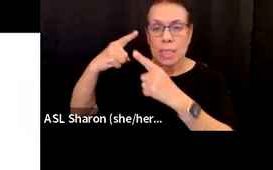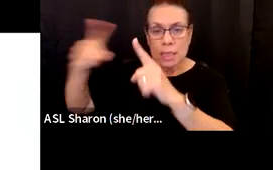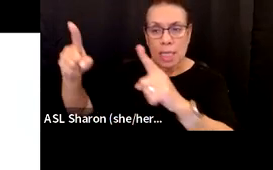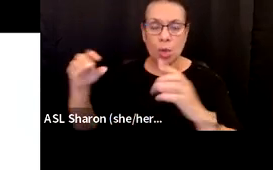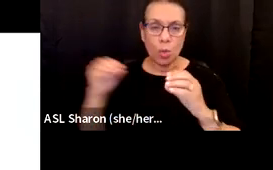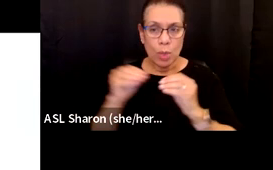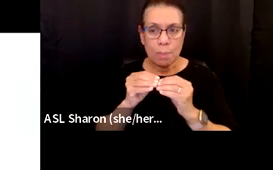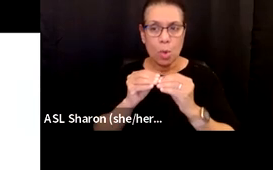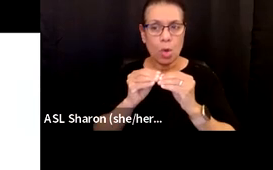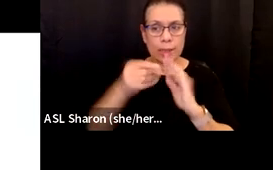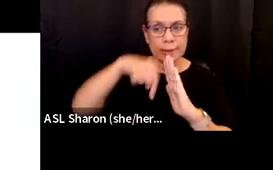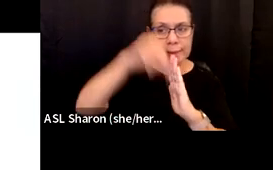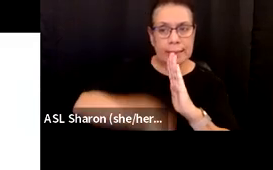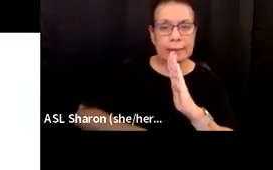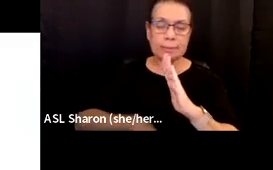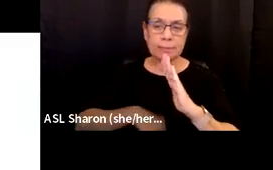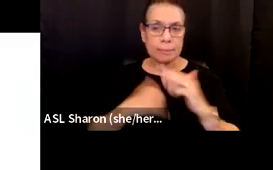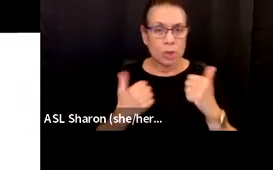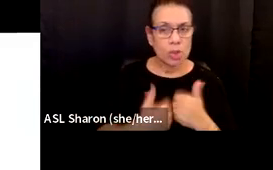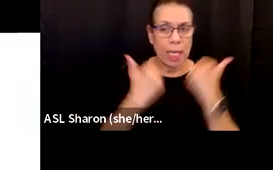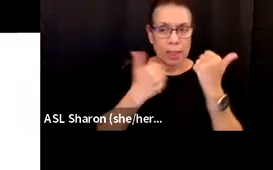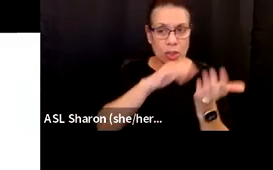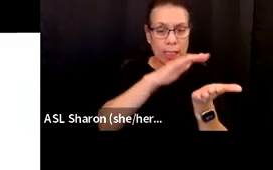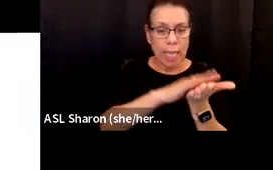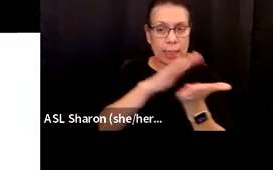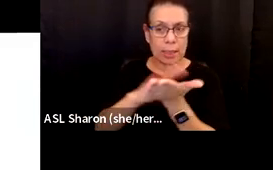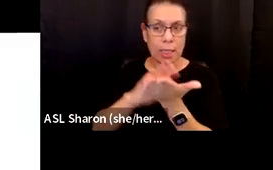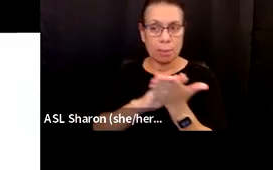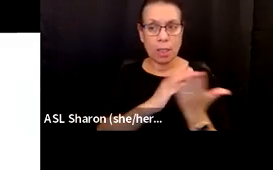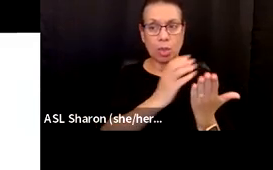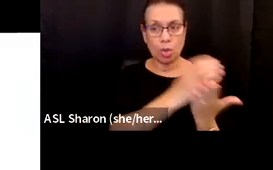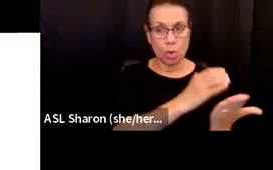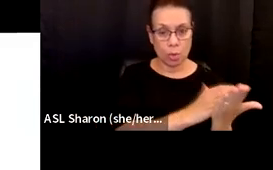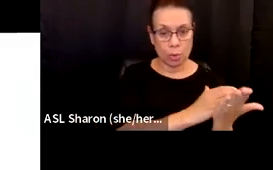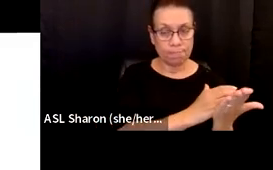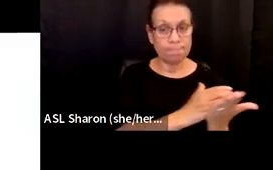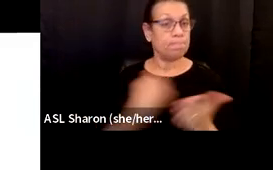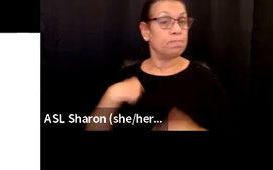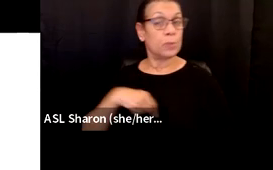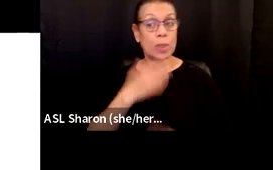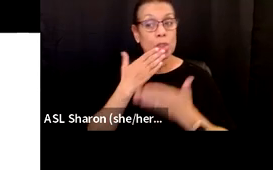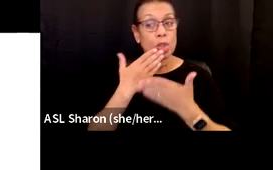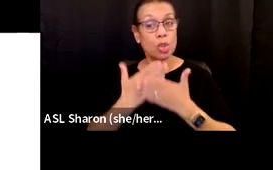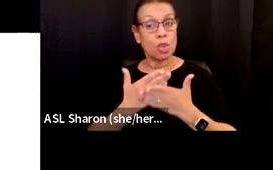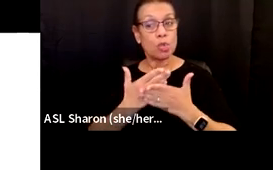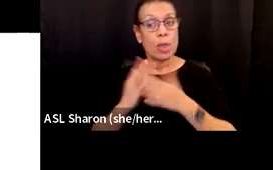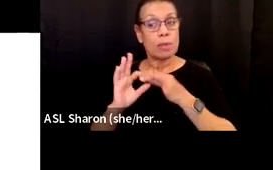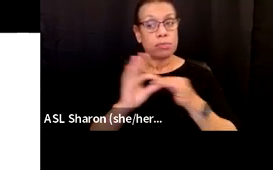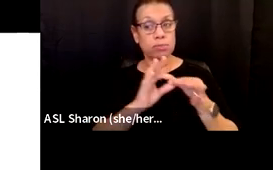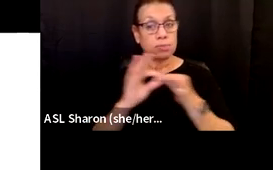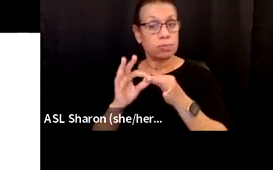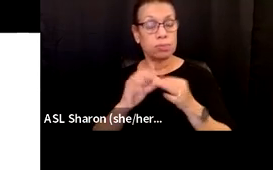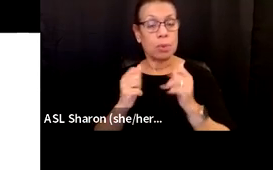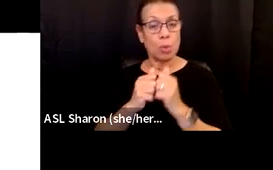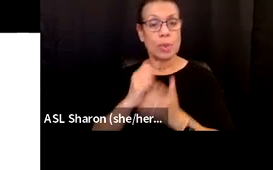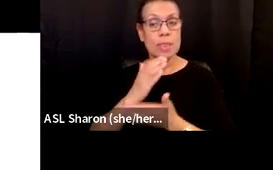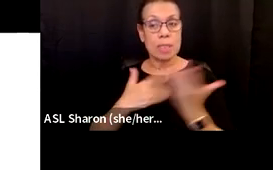academic experiences that we're providing to them and we've actually done a good job with collaboration we've collaborated with some of